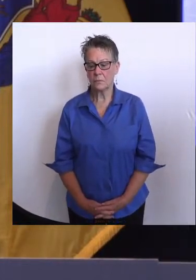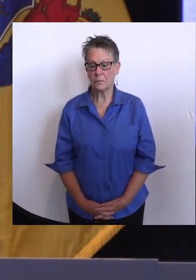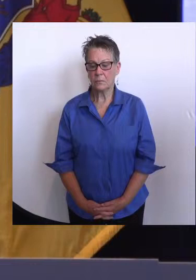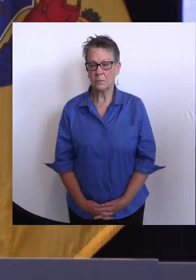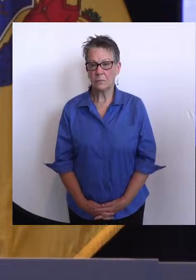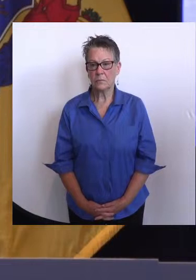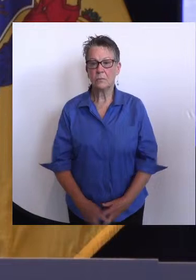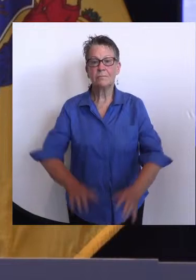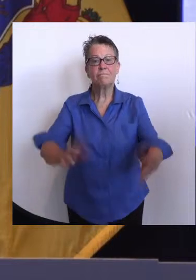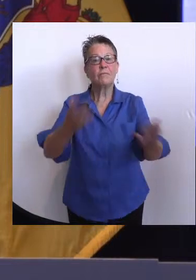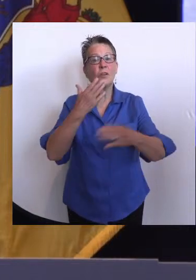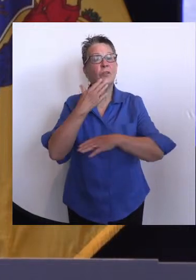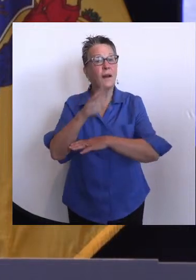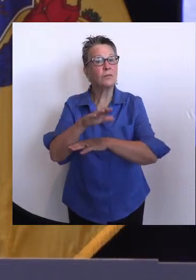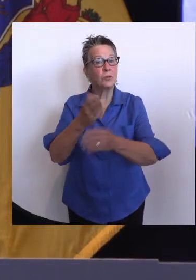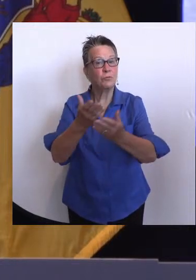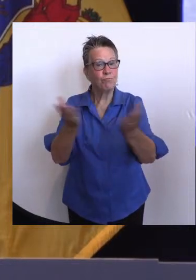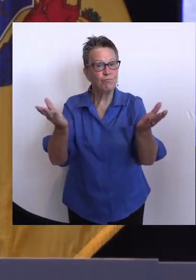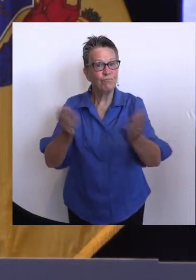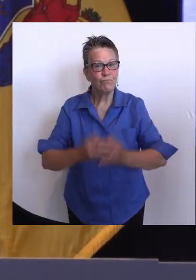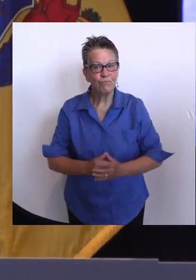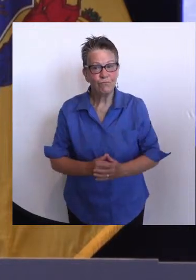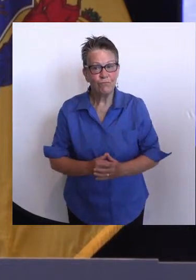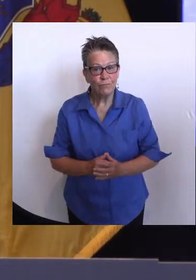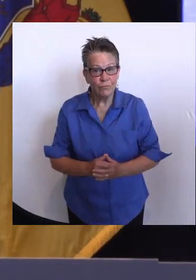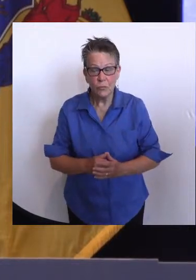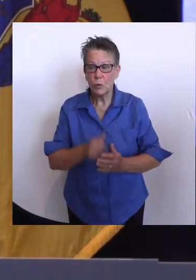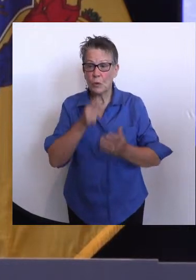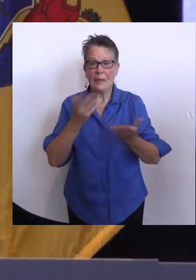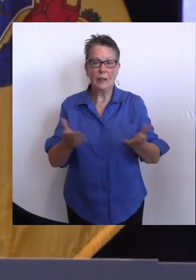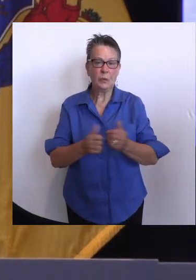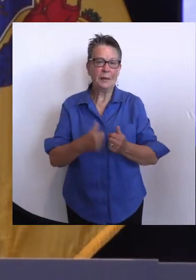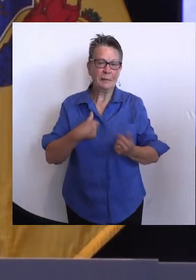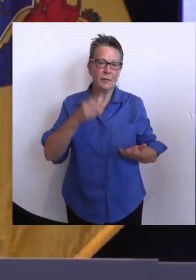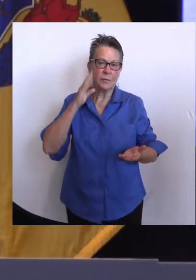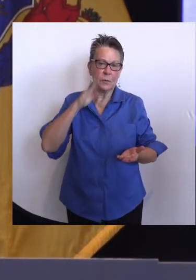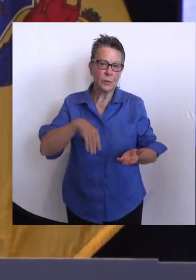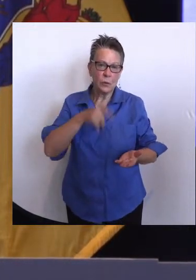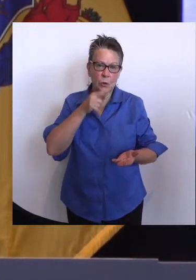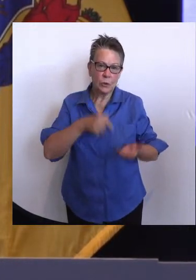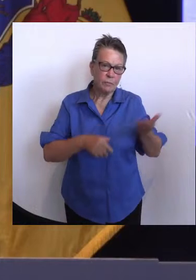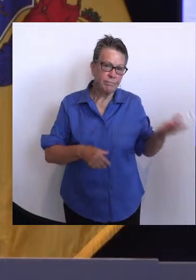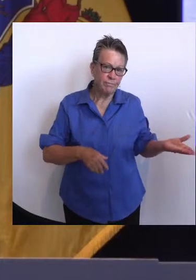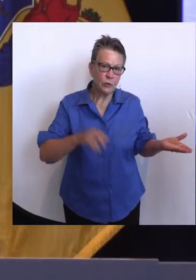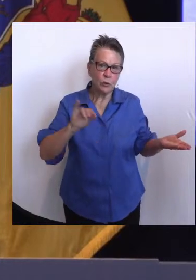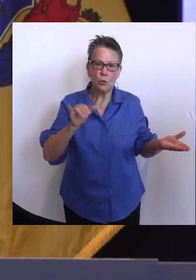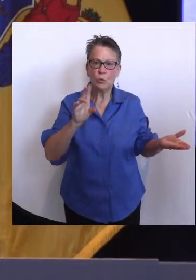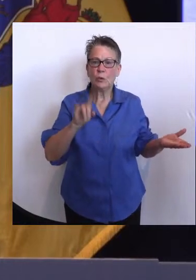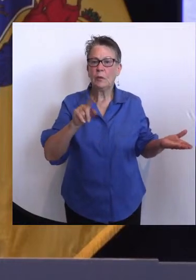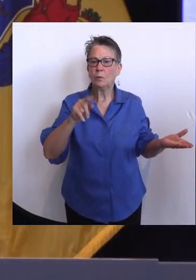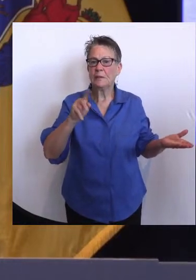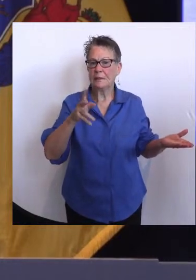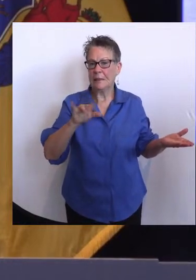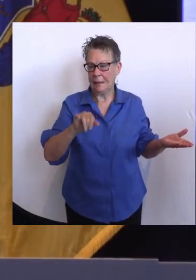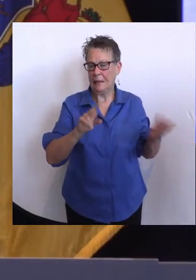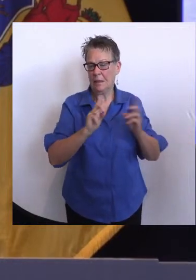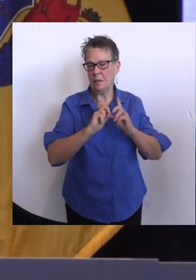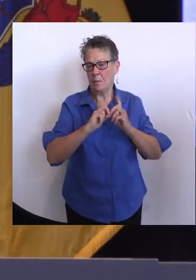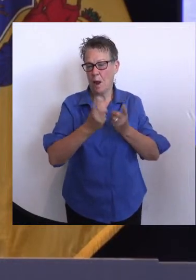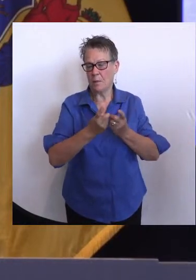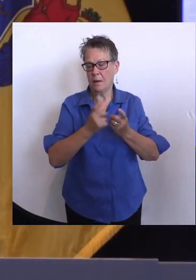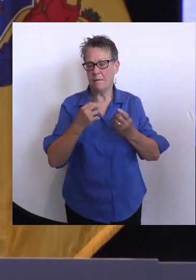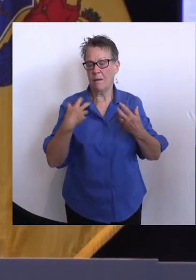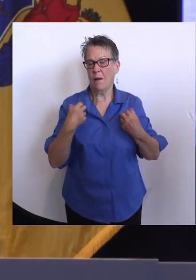Good afternoon. Seated with me to my right, the woman who needs no introduction, the Commissioner of the Department of Health, Judy Persicelli. To her